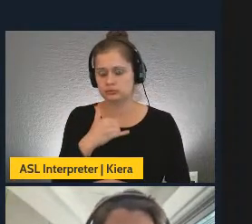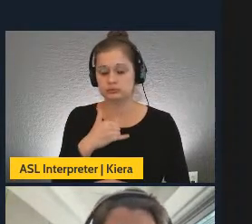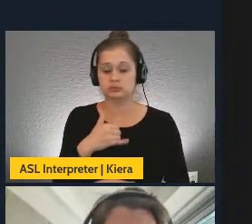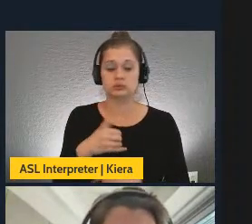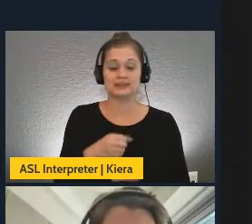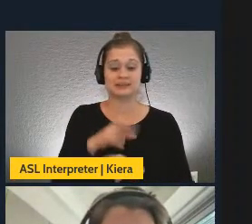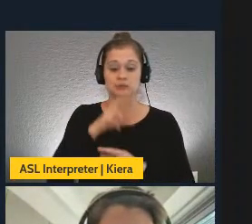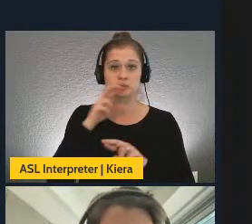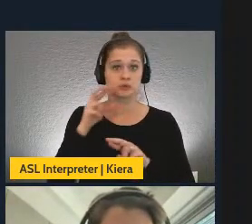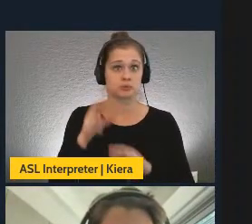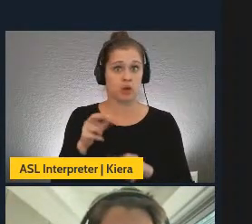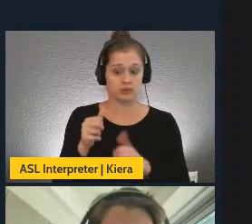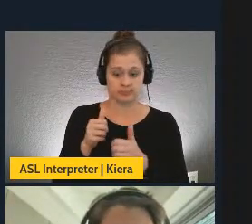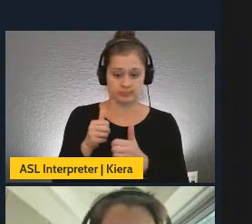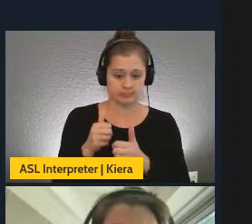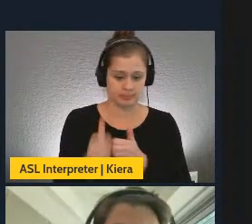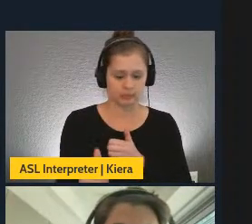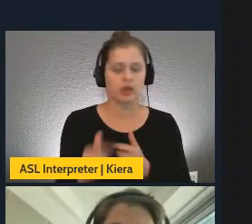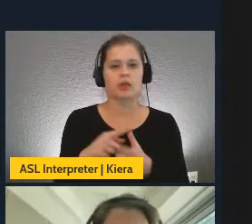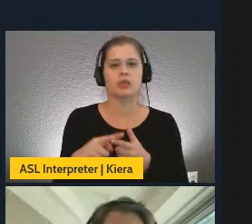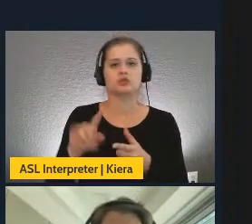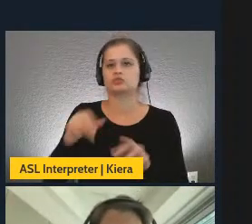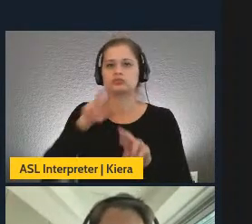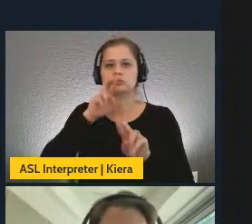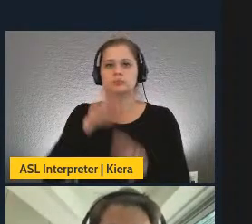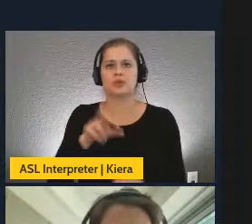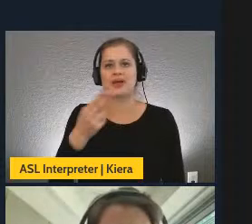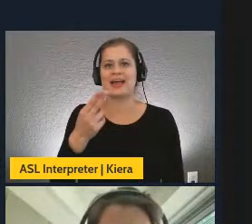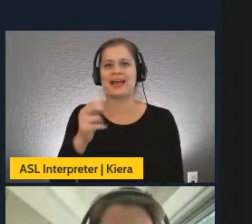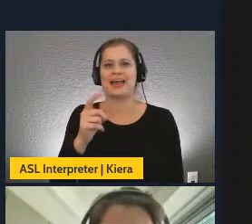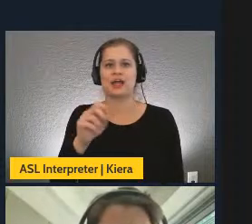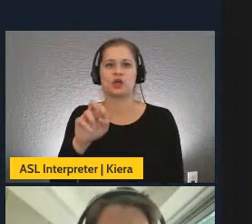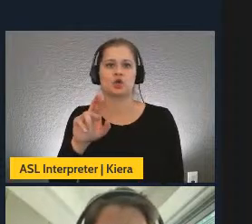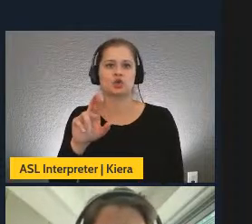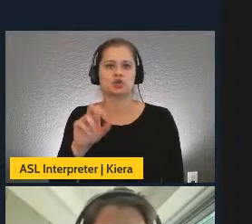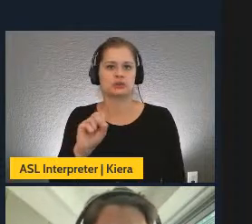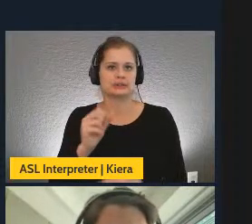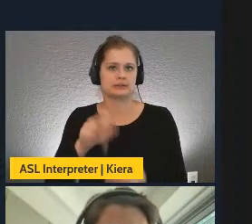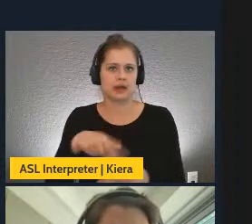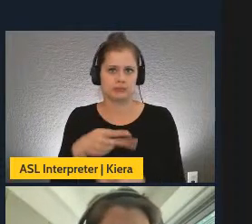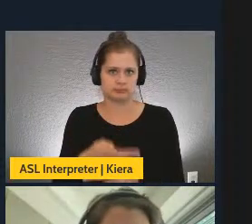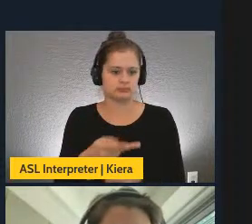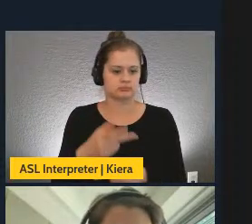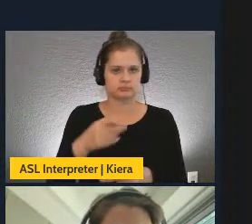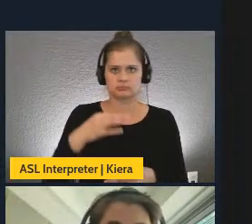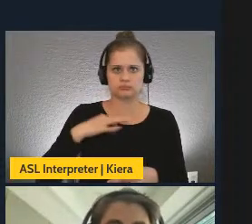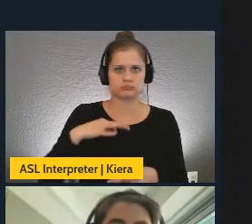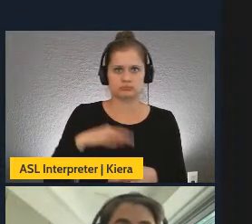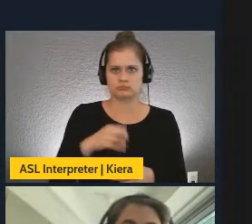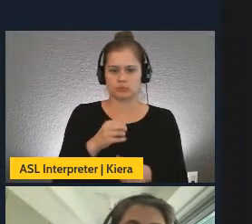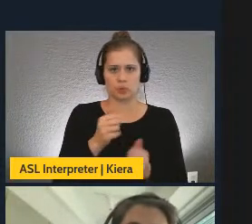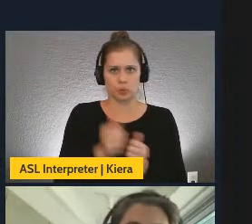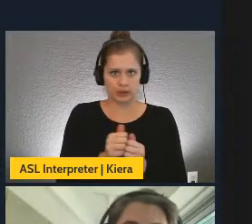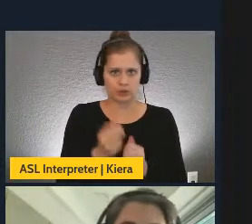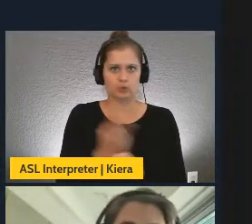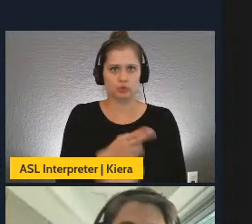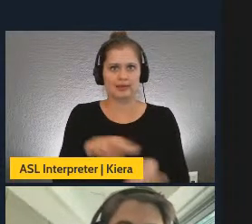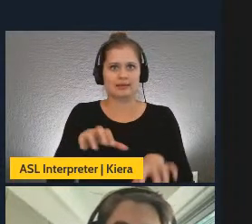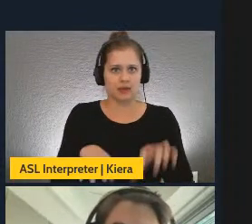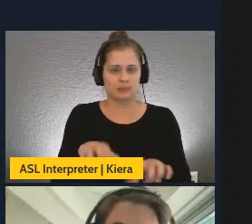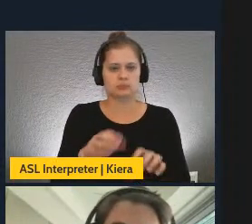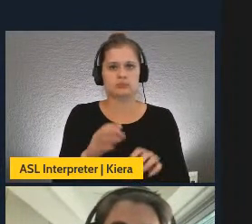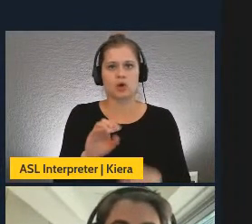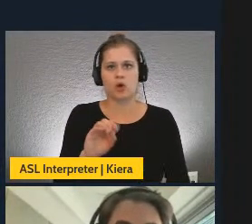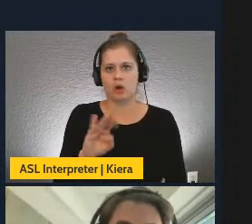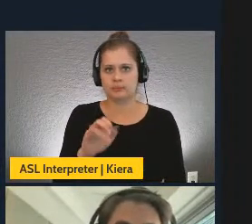just cast the response headers to our headers type. And all of a sudden, you get all the benefits of using a typed object, right? You can either cast it